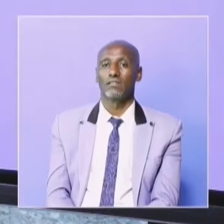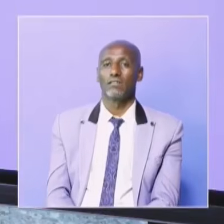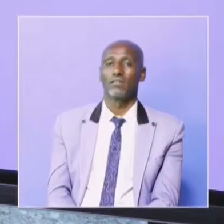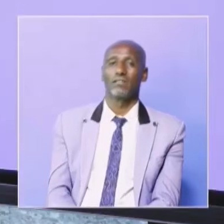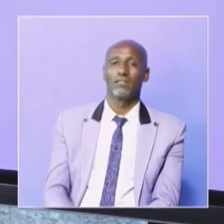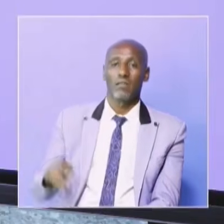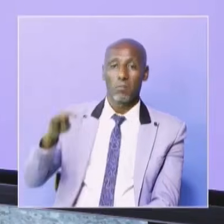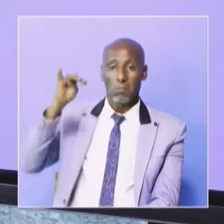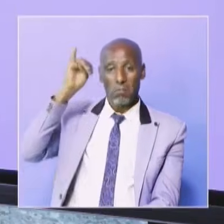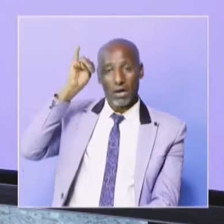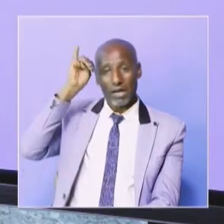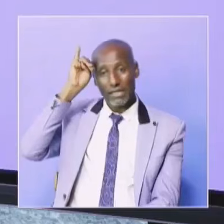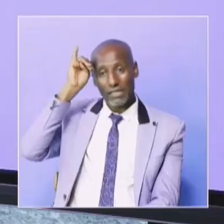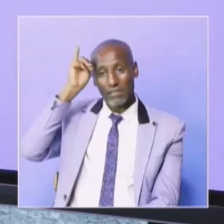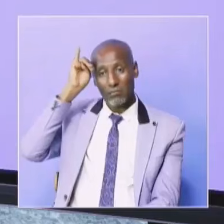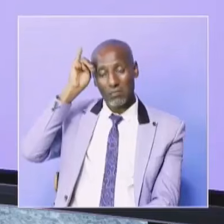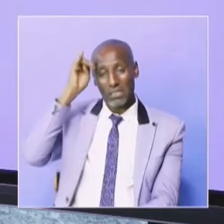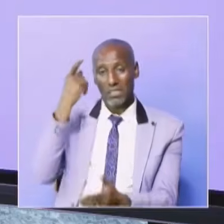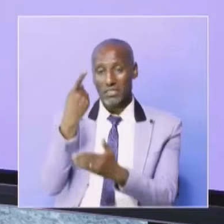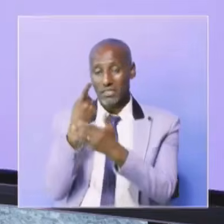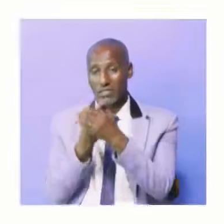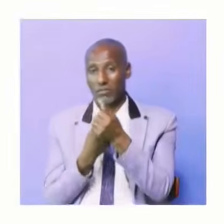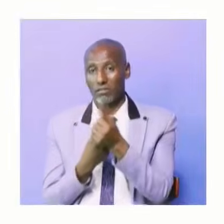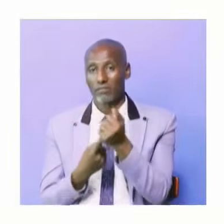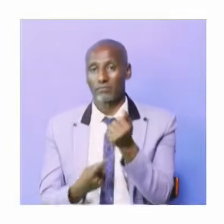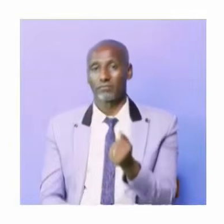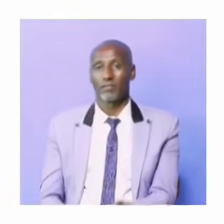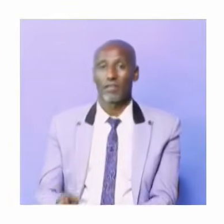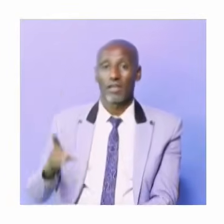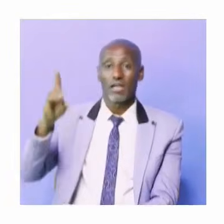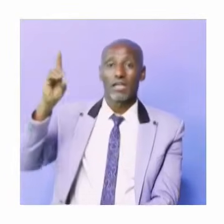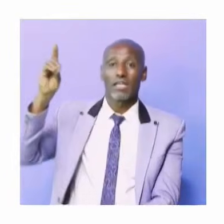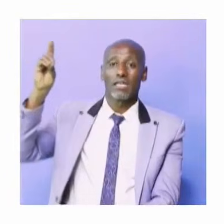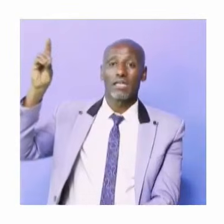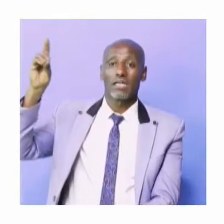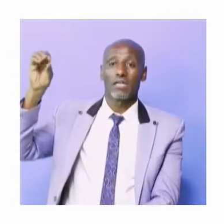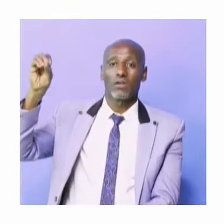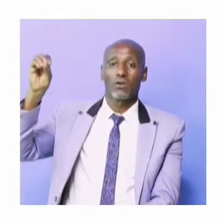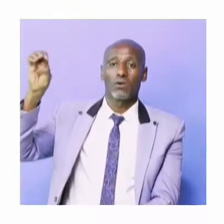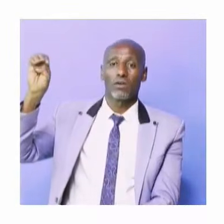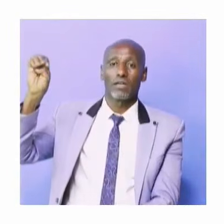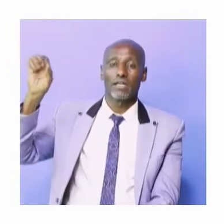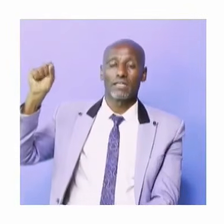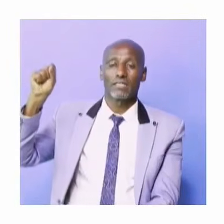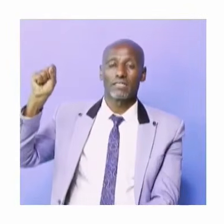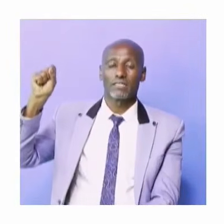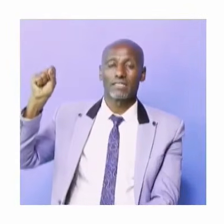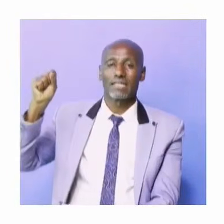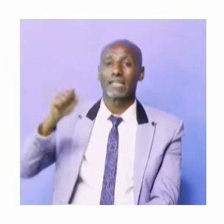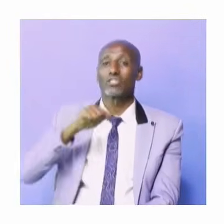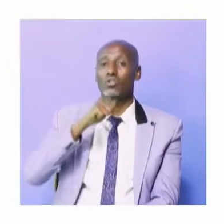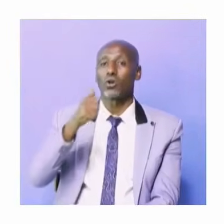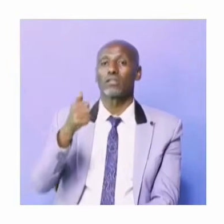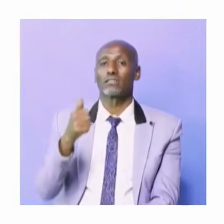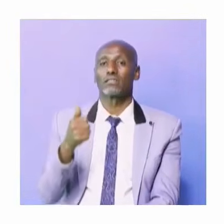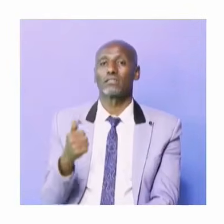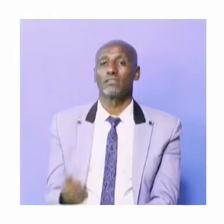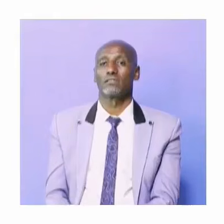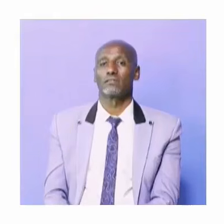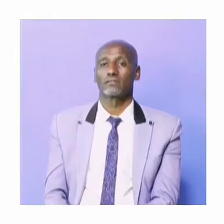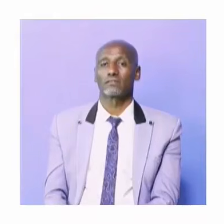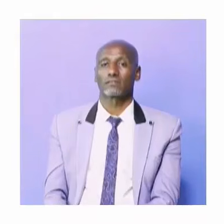carefully. Mark, since Mark is singular, we have to use does. Mark doesn't, all